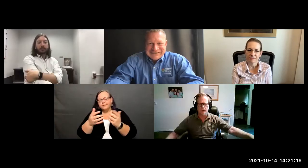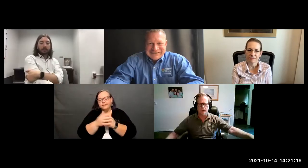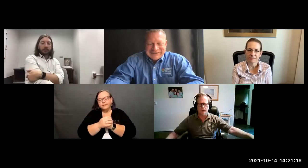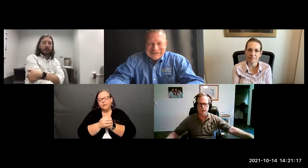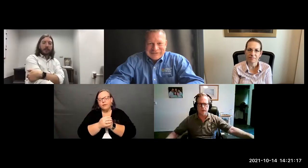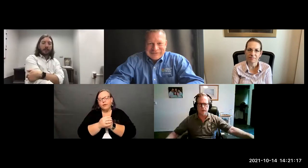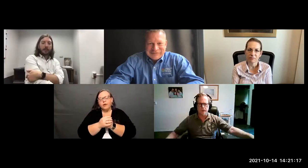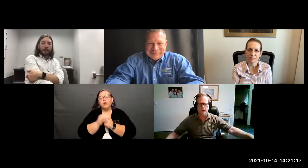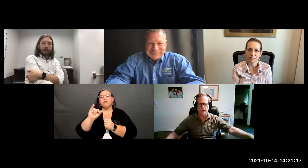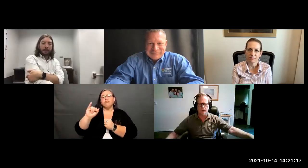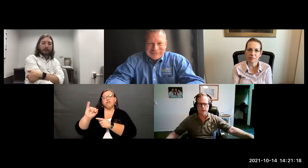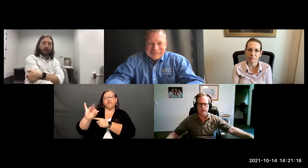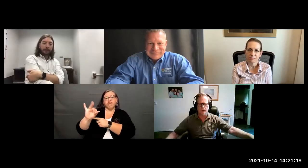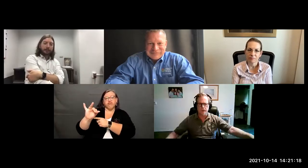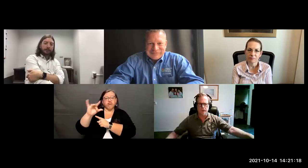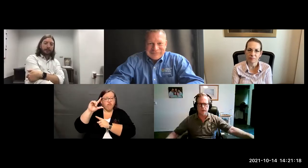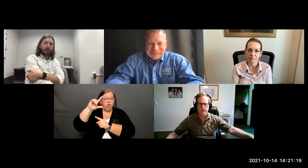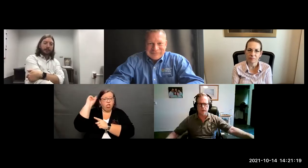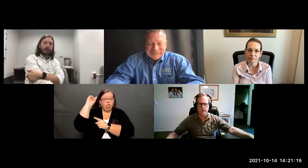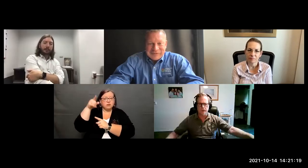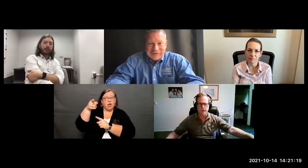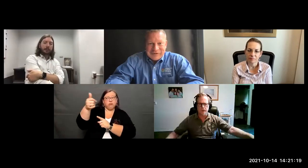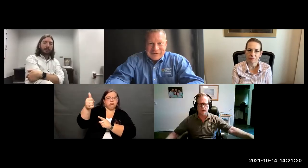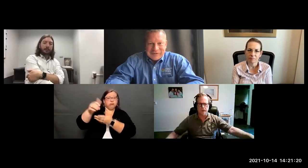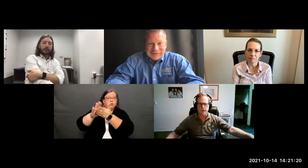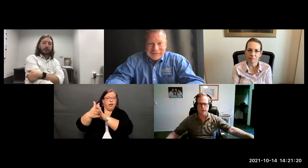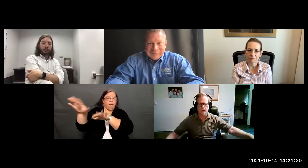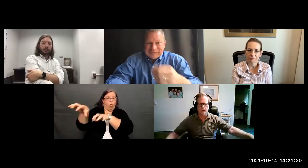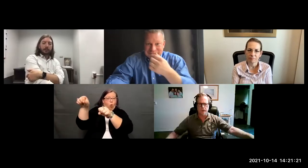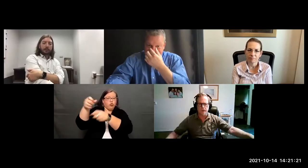Gallaudet being a potential host is that